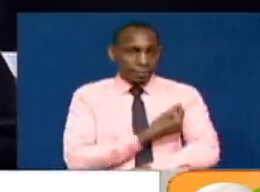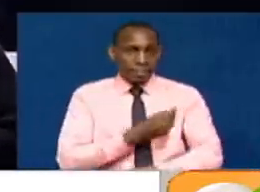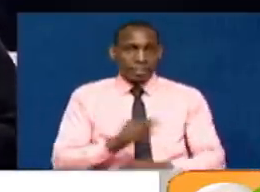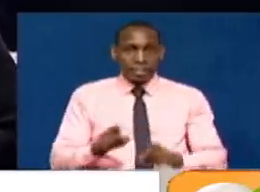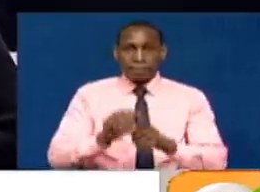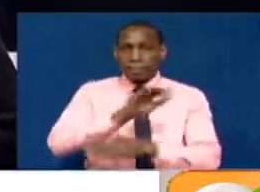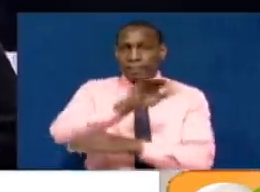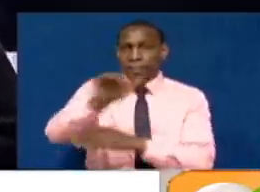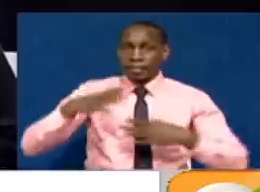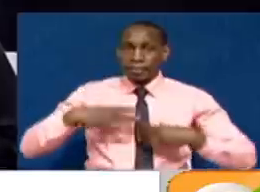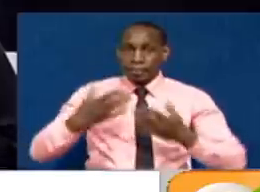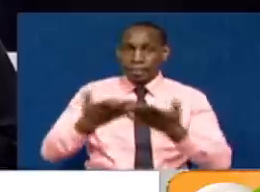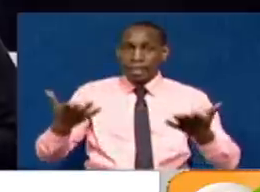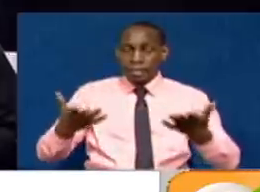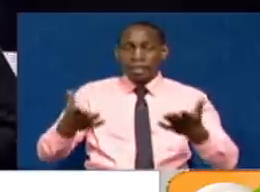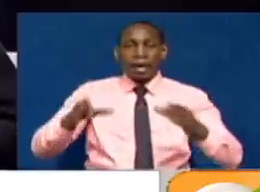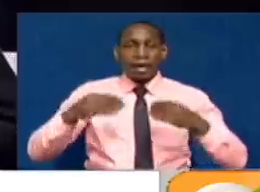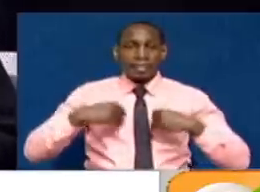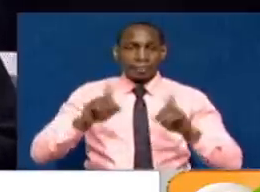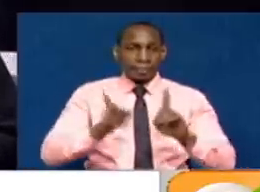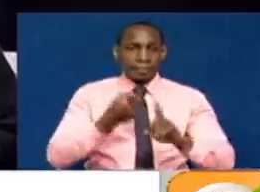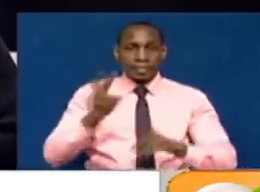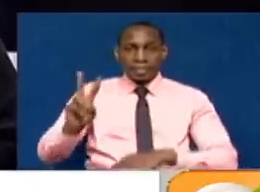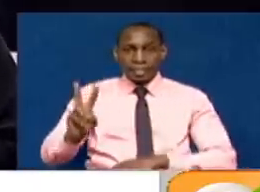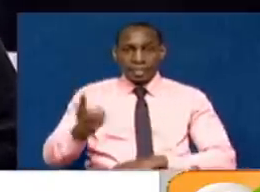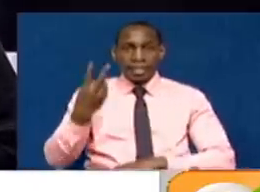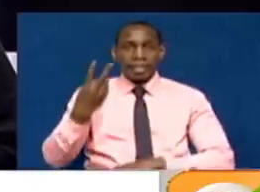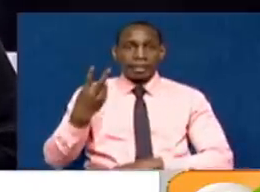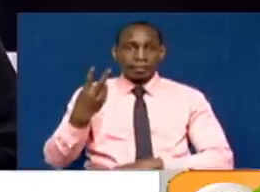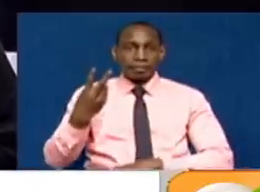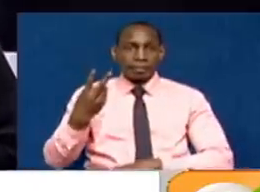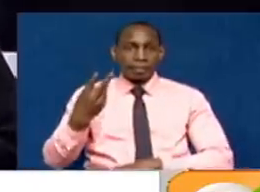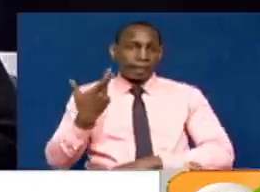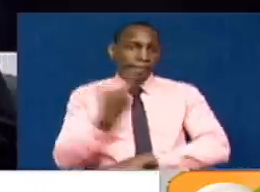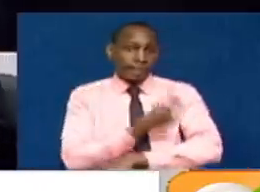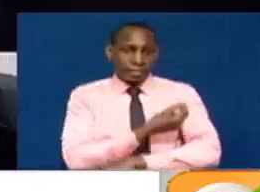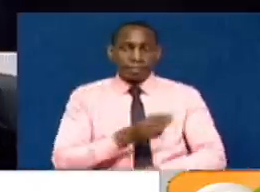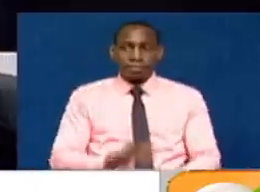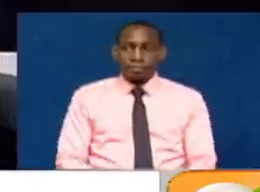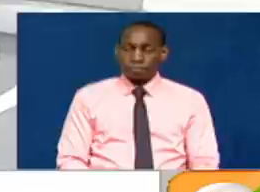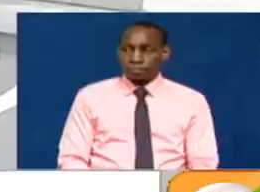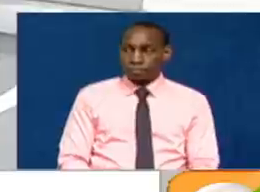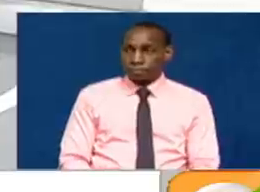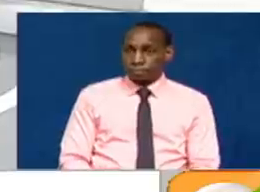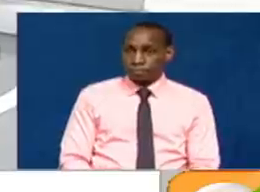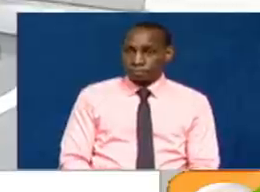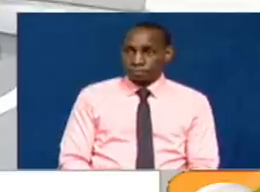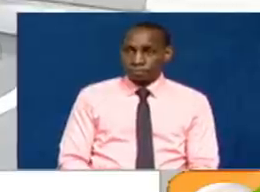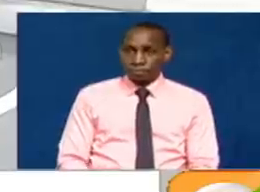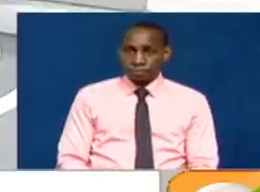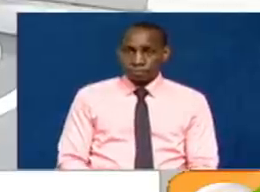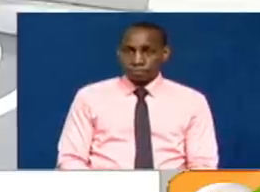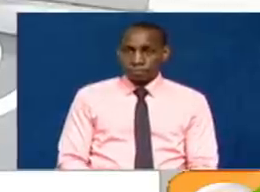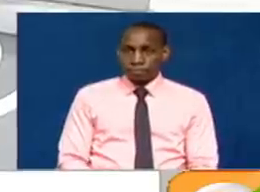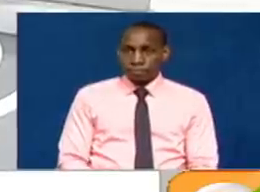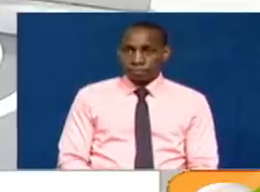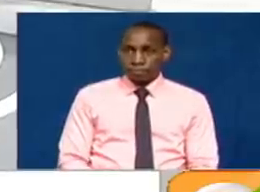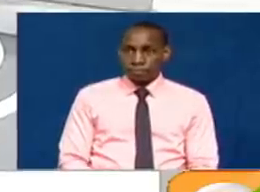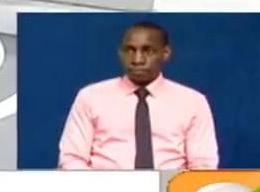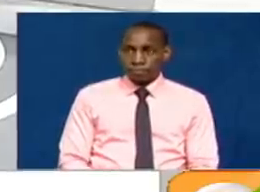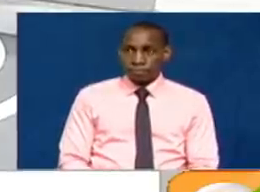ask people to get the first, second jab of the vaccine. And Francis, past